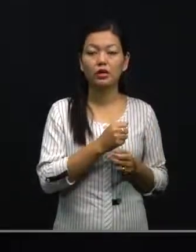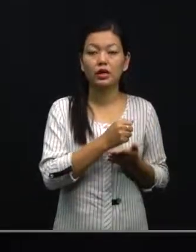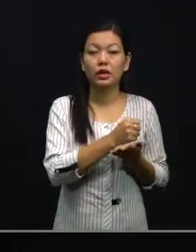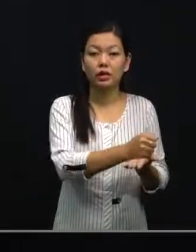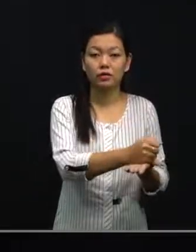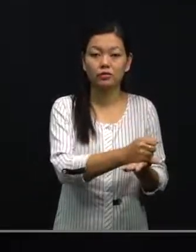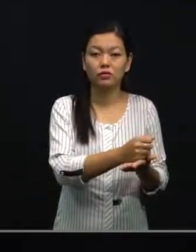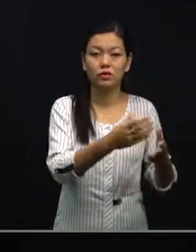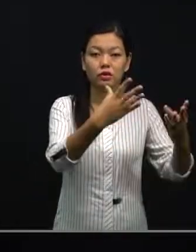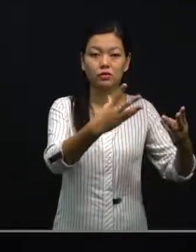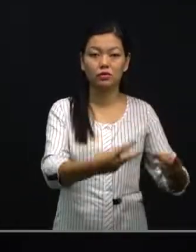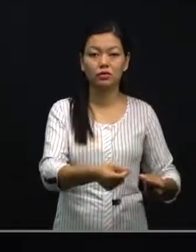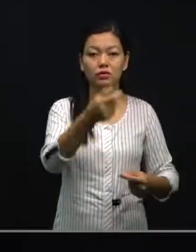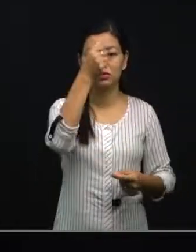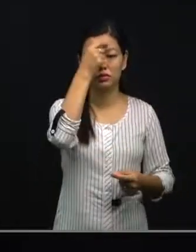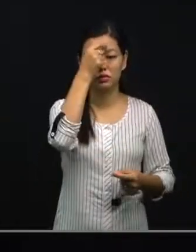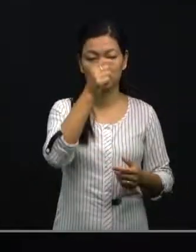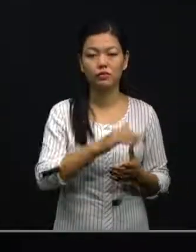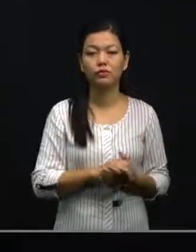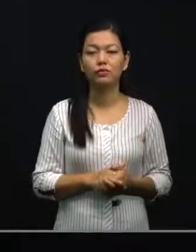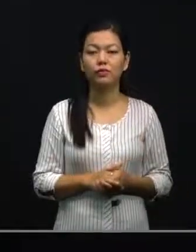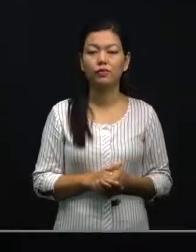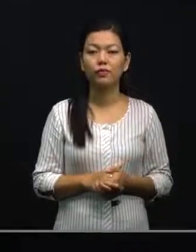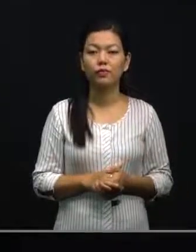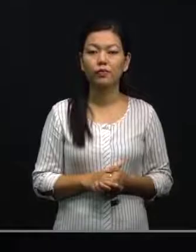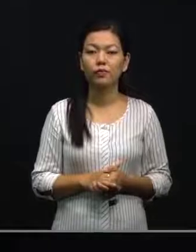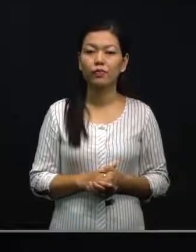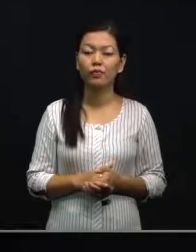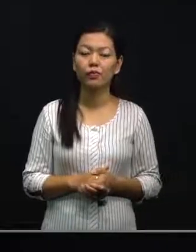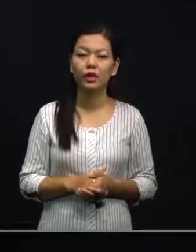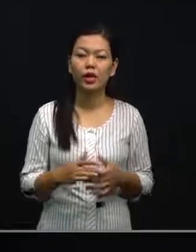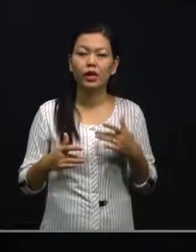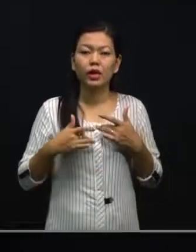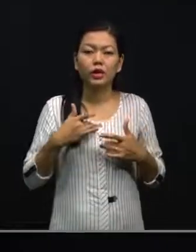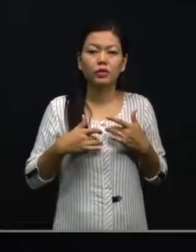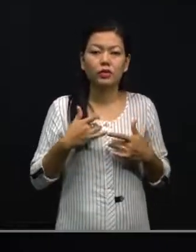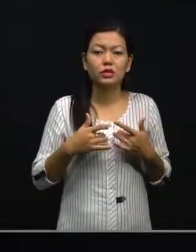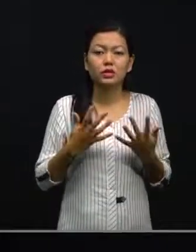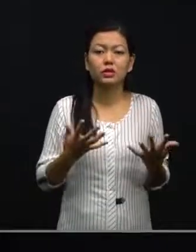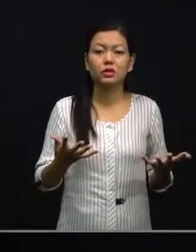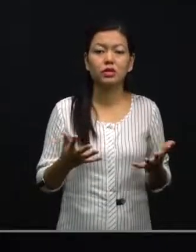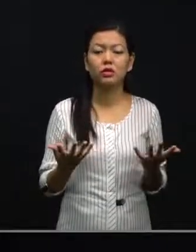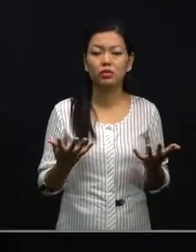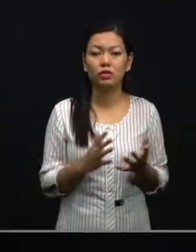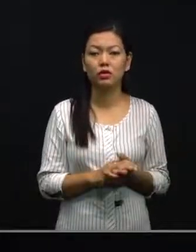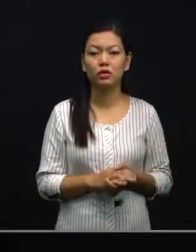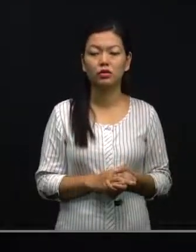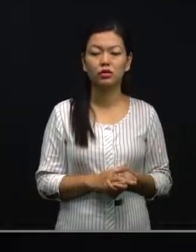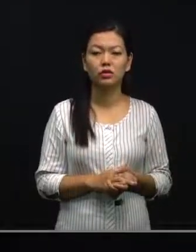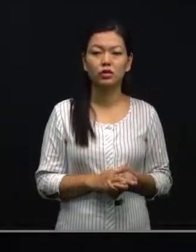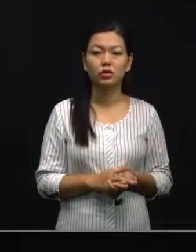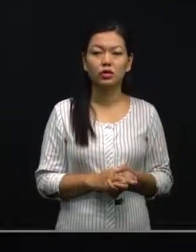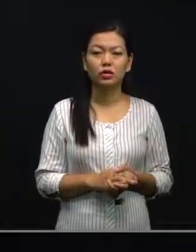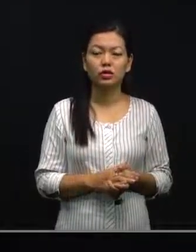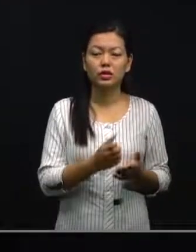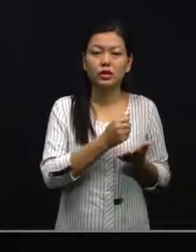the problem of the chains being rattling. Now you will also find, interestingly, you will also find that the extent of